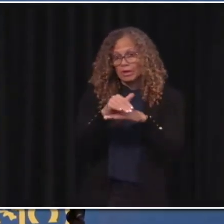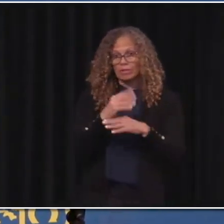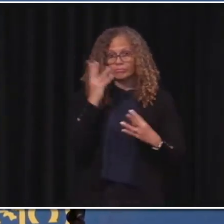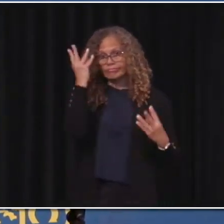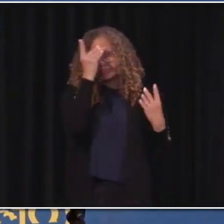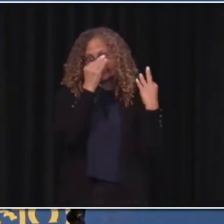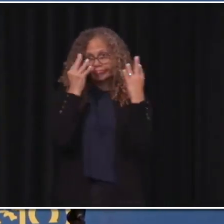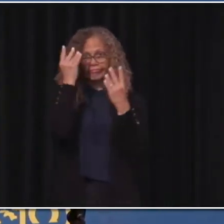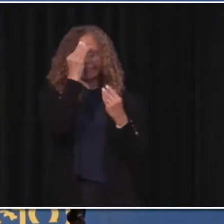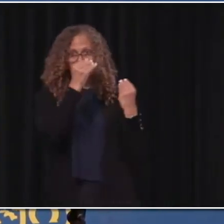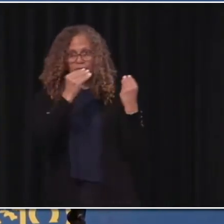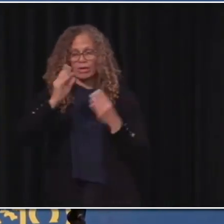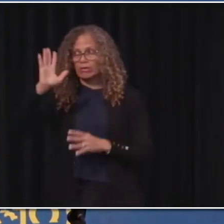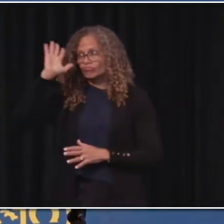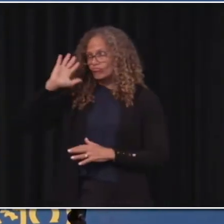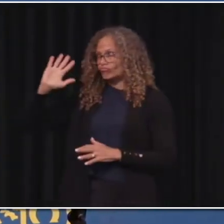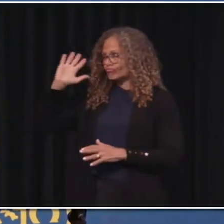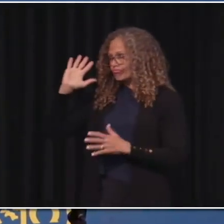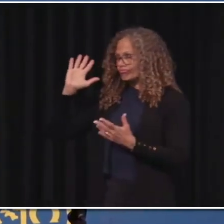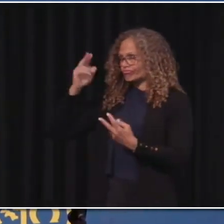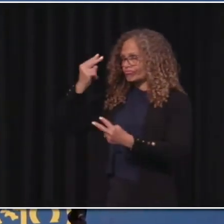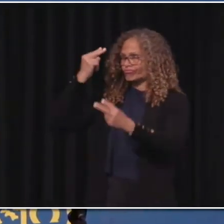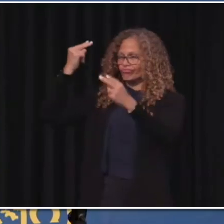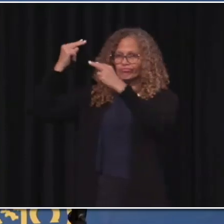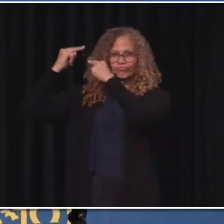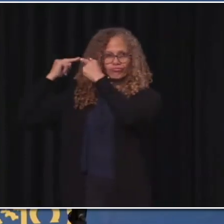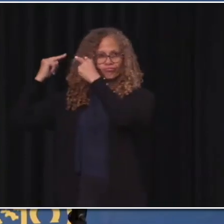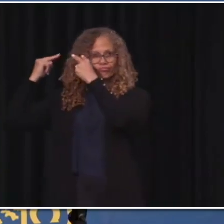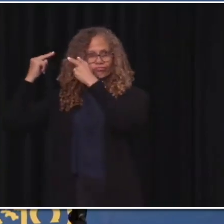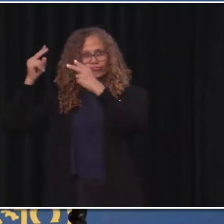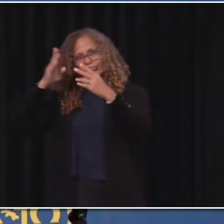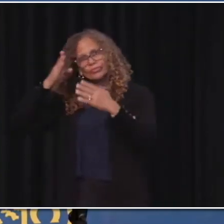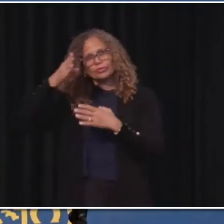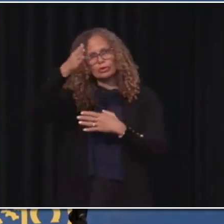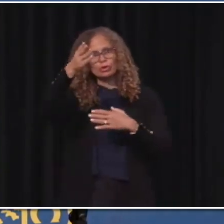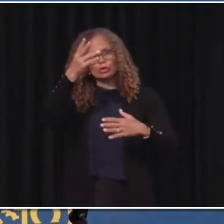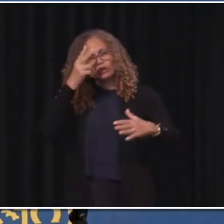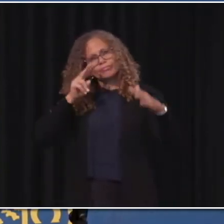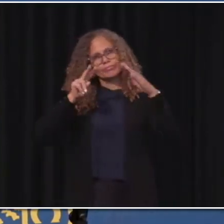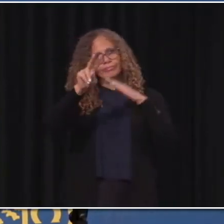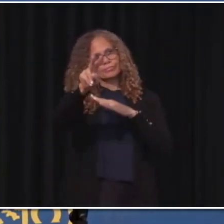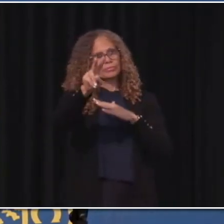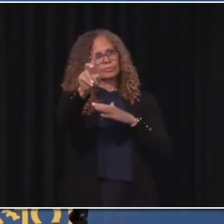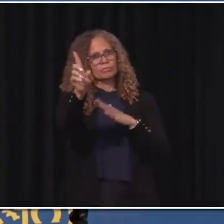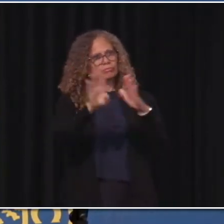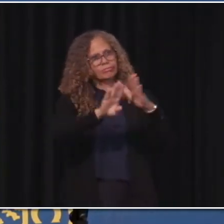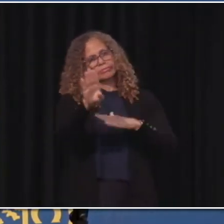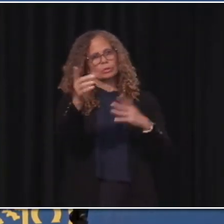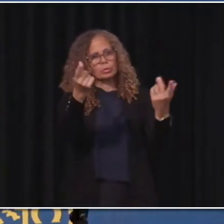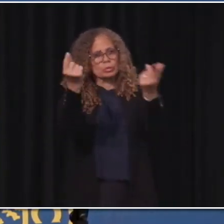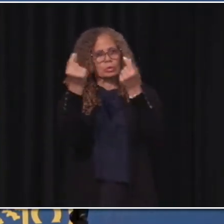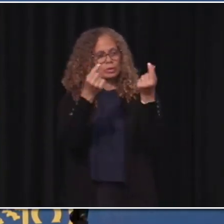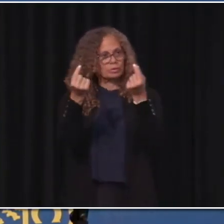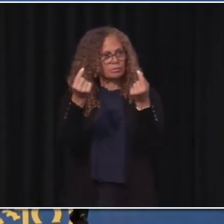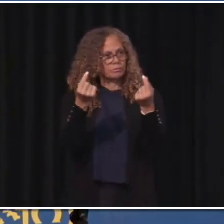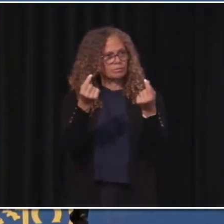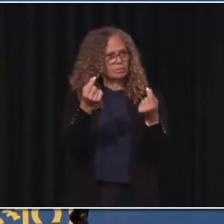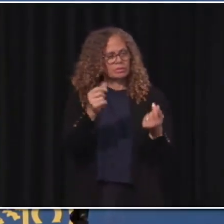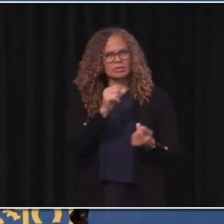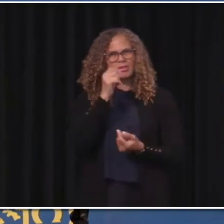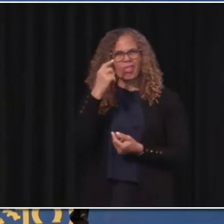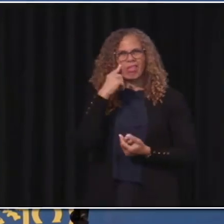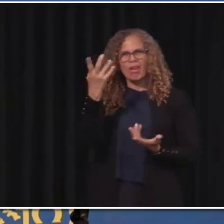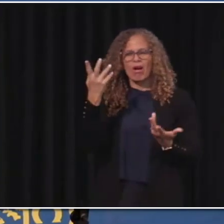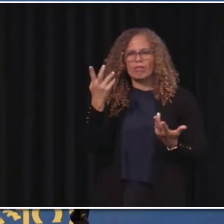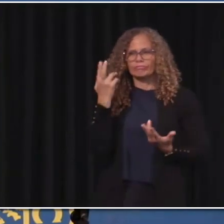we've been and where we are headed as a county, it's important not just to think of purpose,